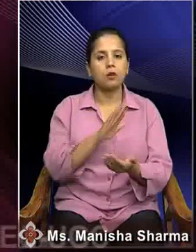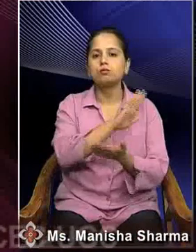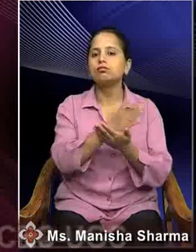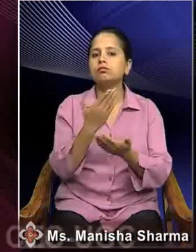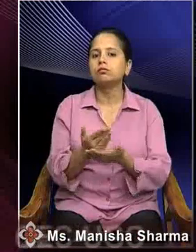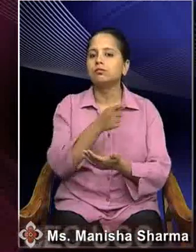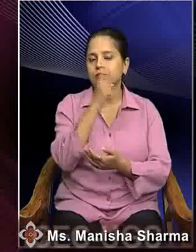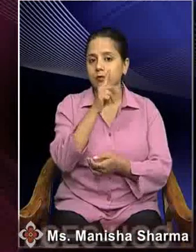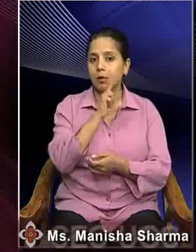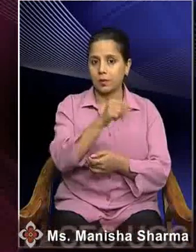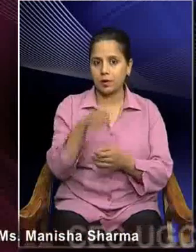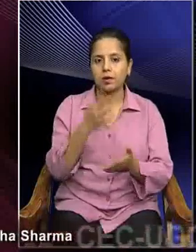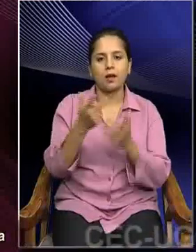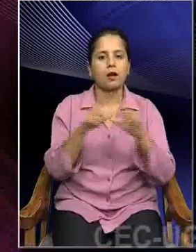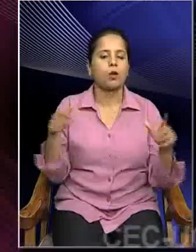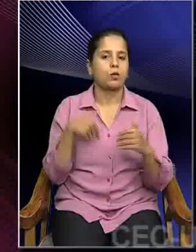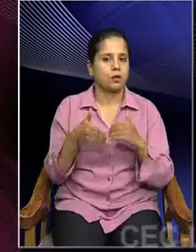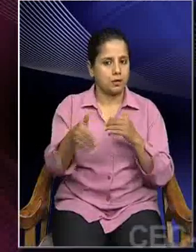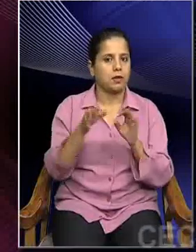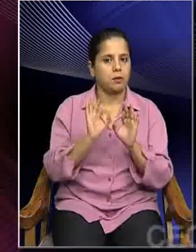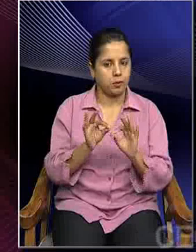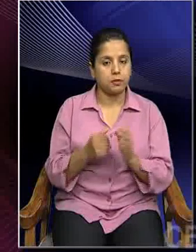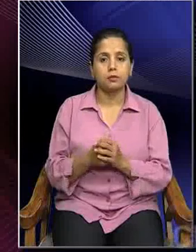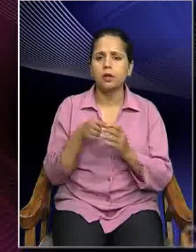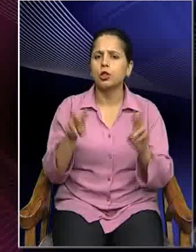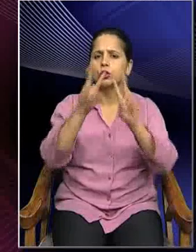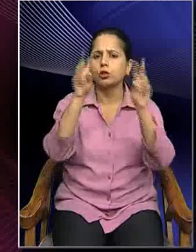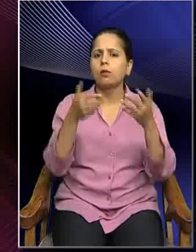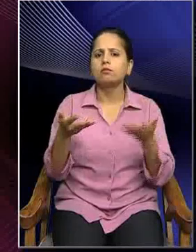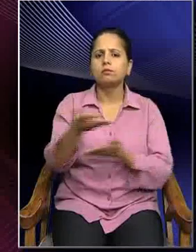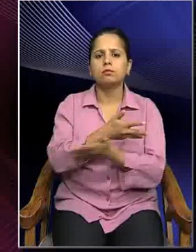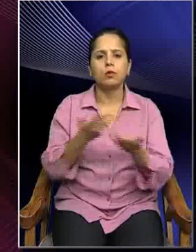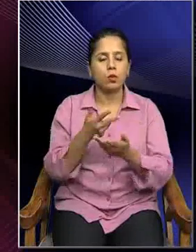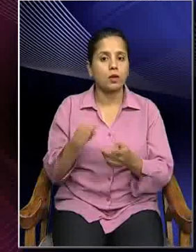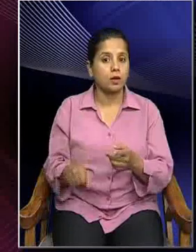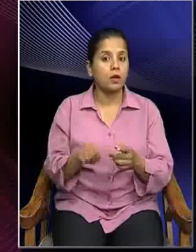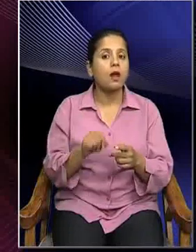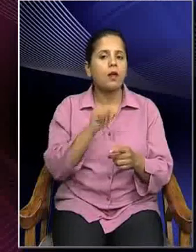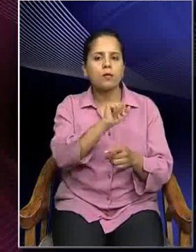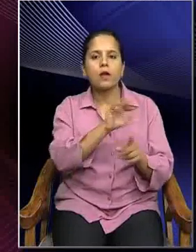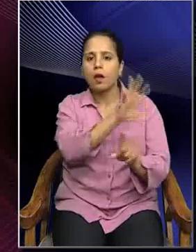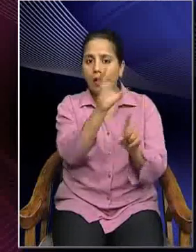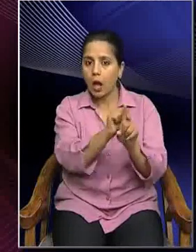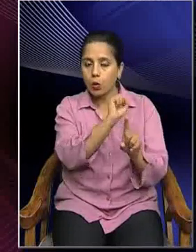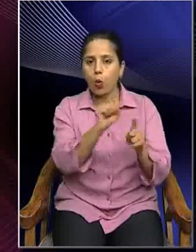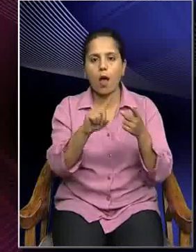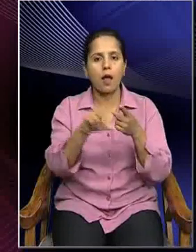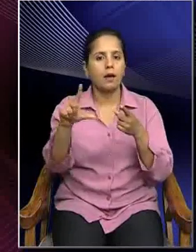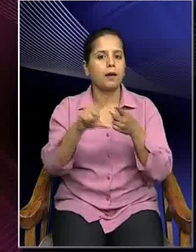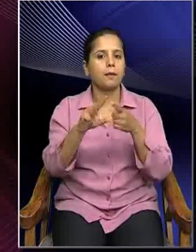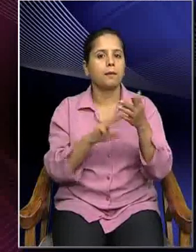translate the lecture into sign language. The topic of discussion for today is elements of culture. We try